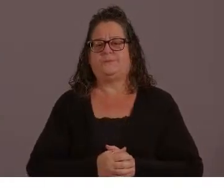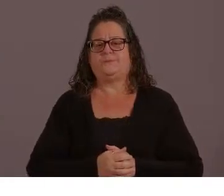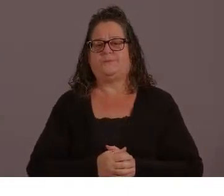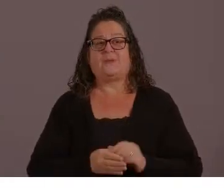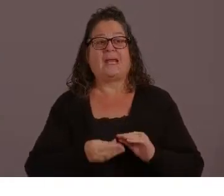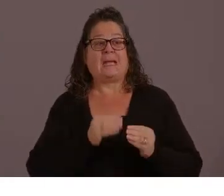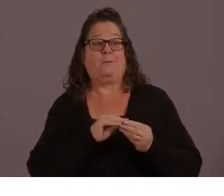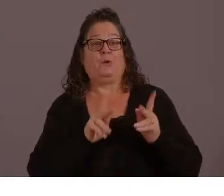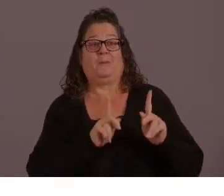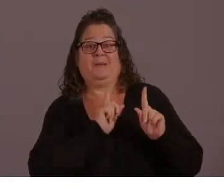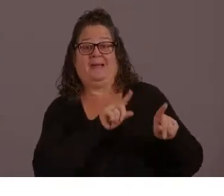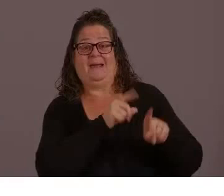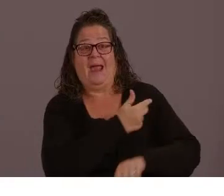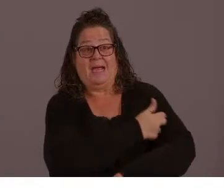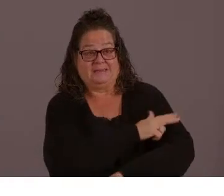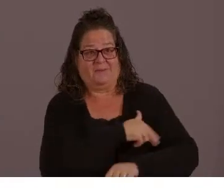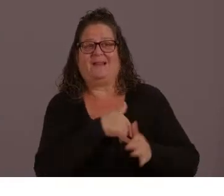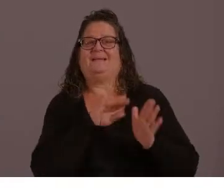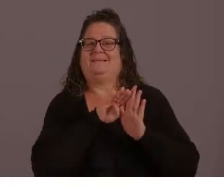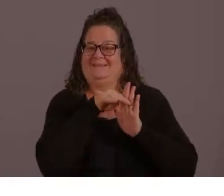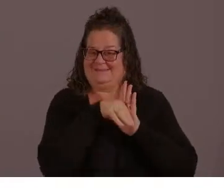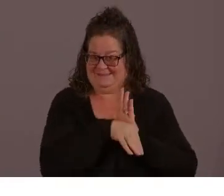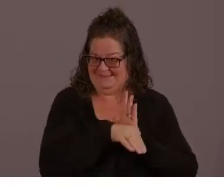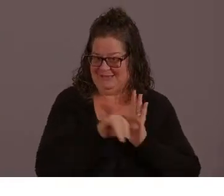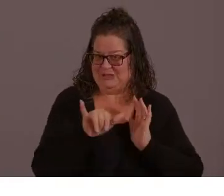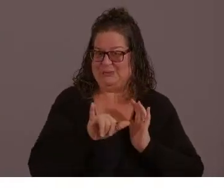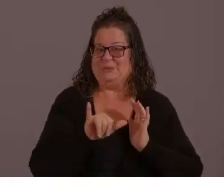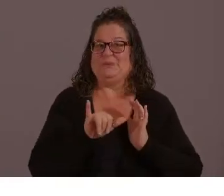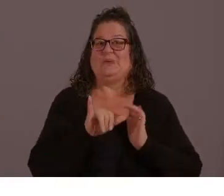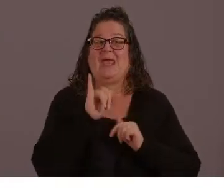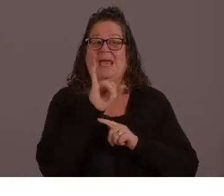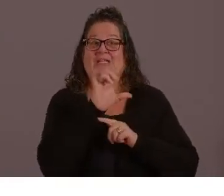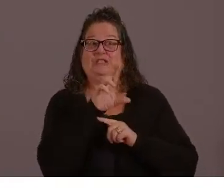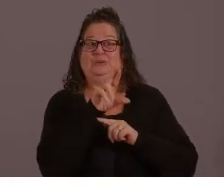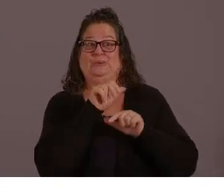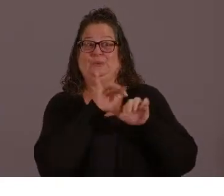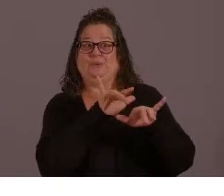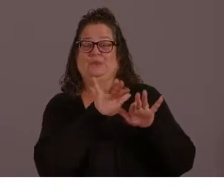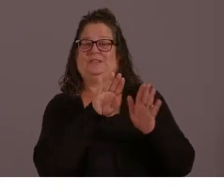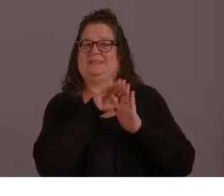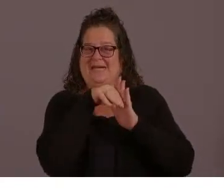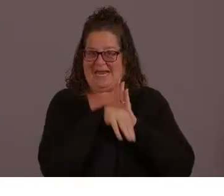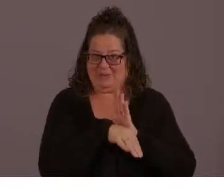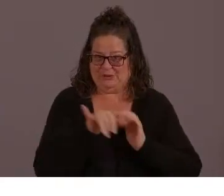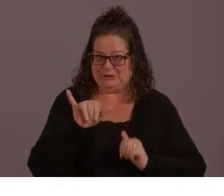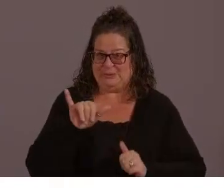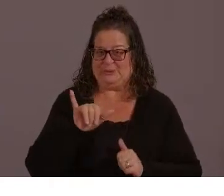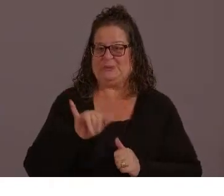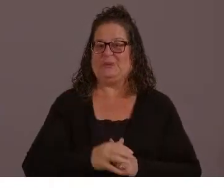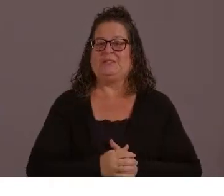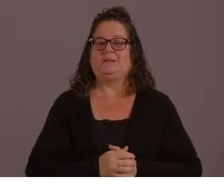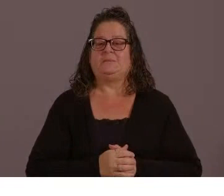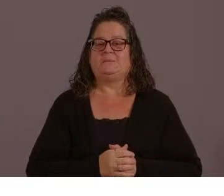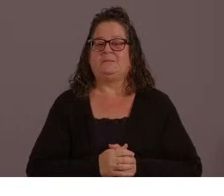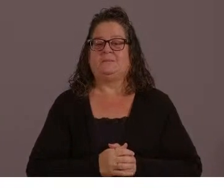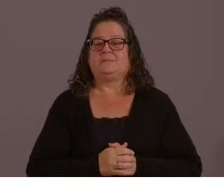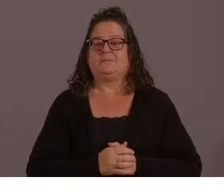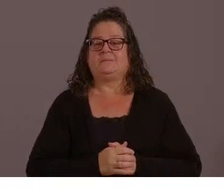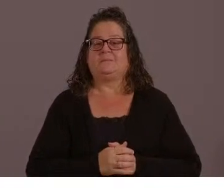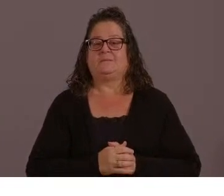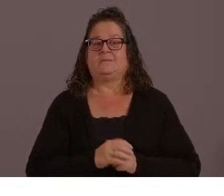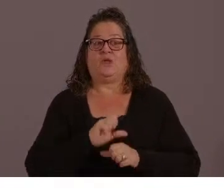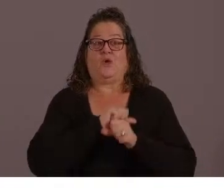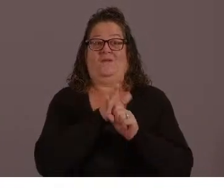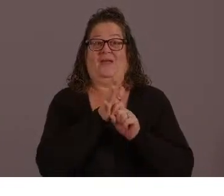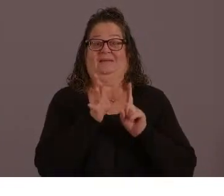COVID patients as well as ICU as we monitor the data and our COVID-like illness. We've added a few